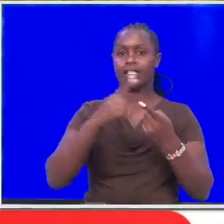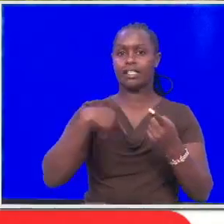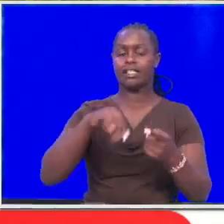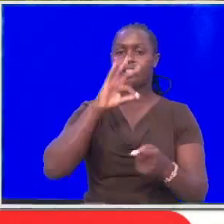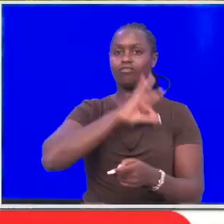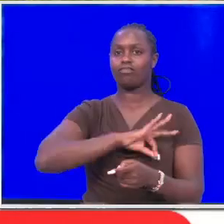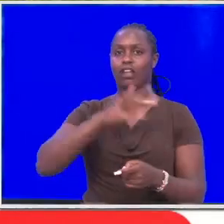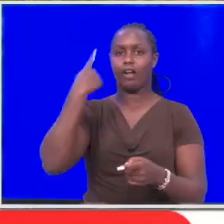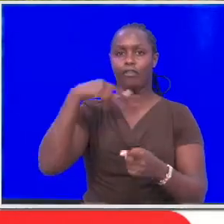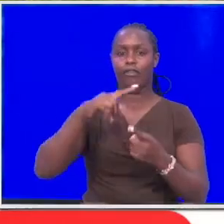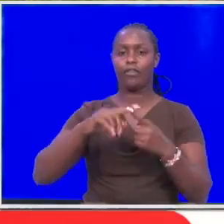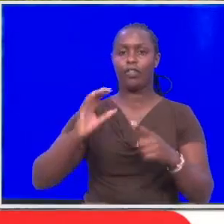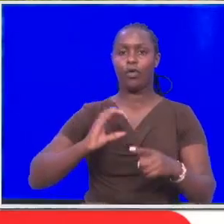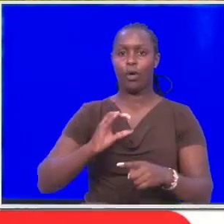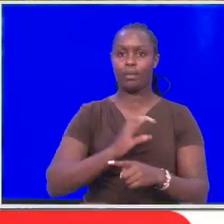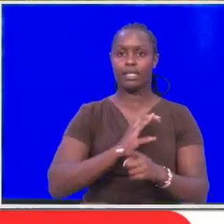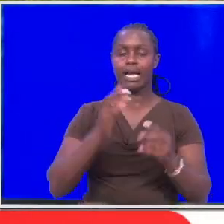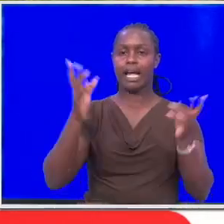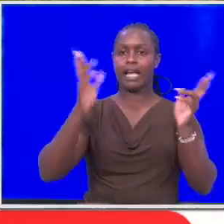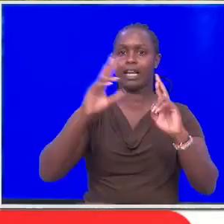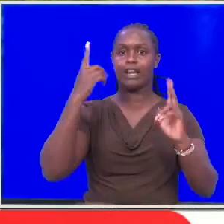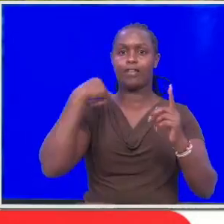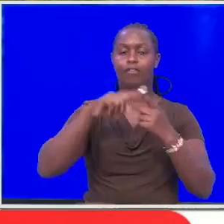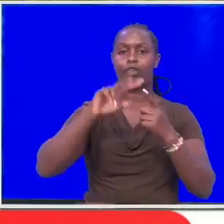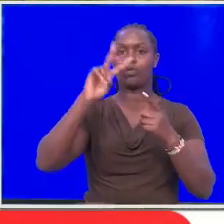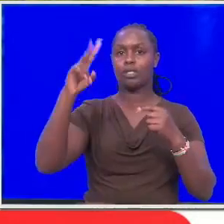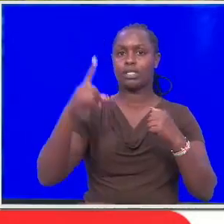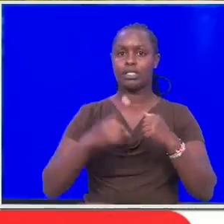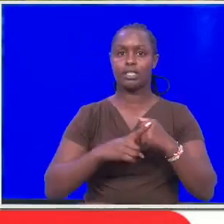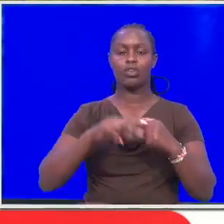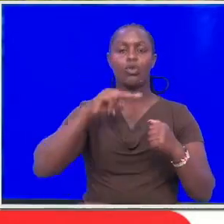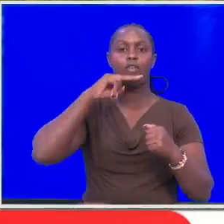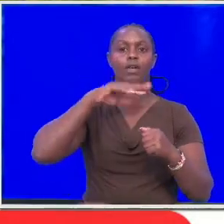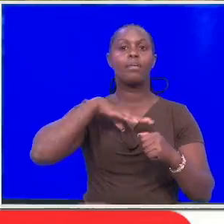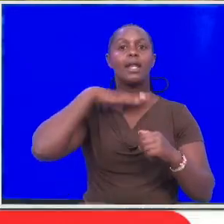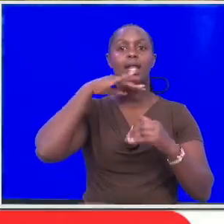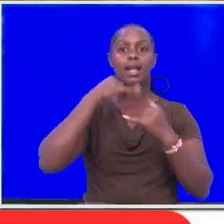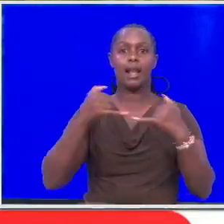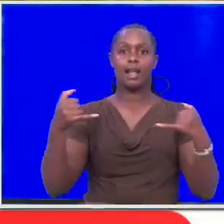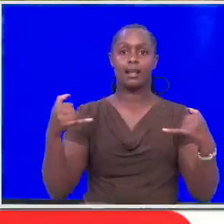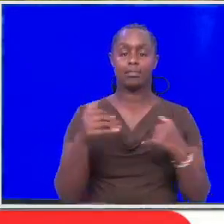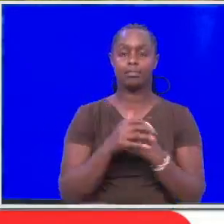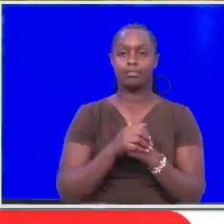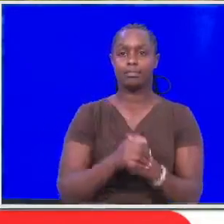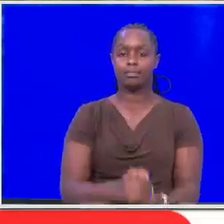ahead of the 26th November deadline. Apul Kamau, TV 47 at Parliament Building.